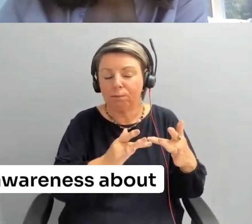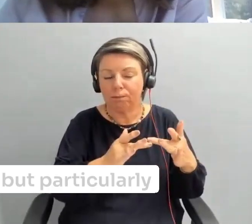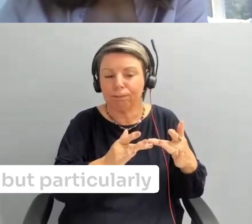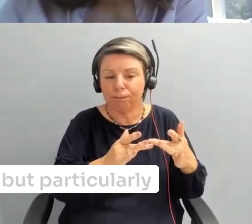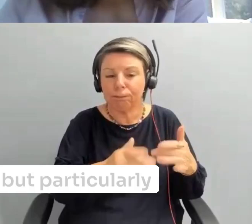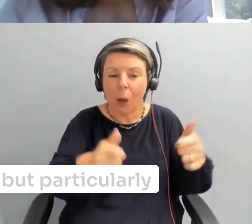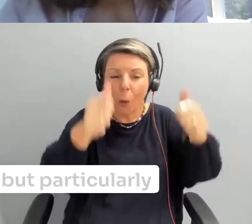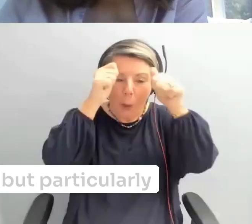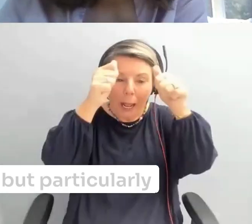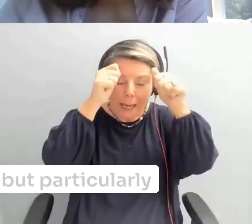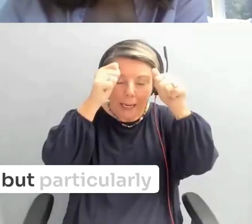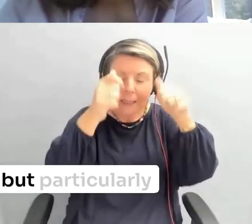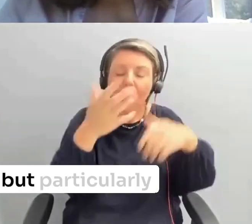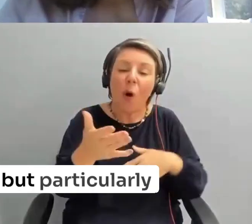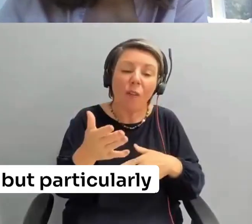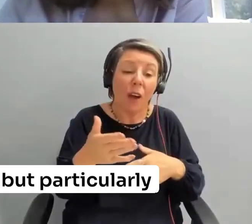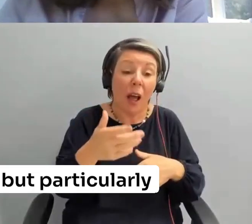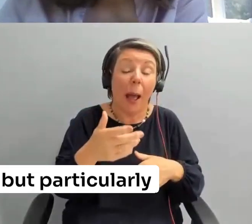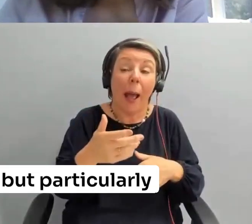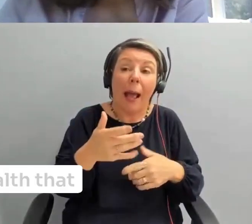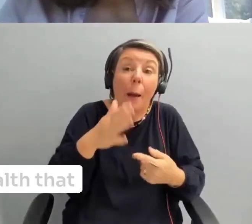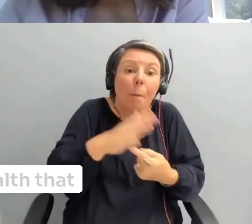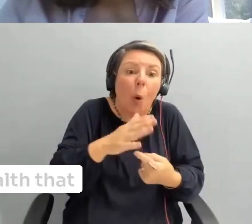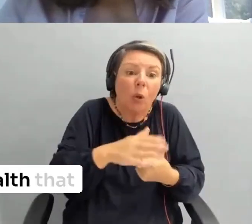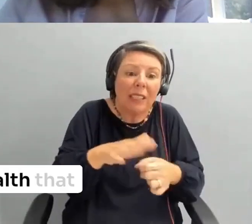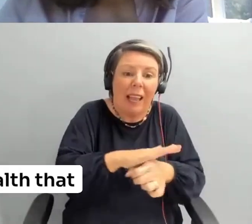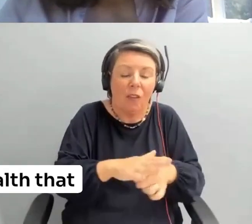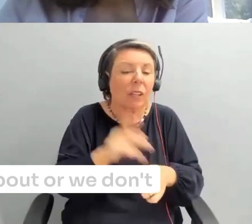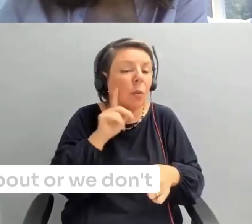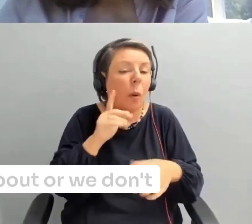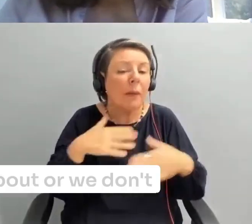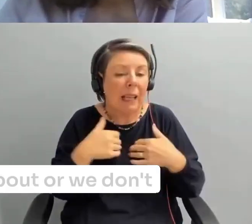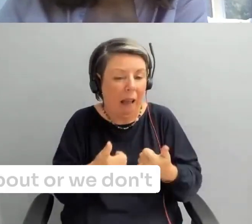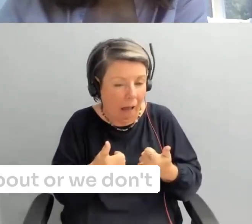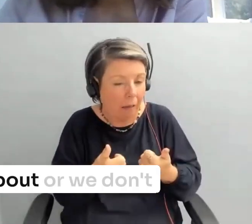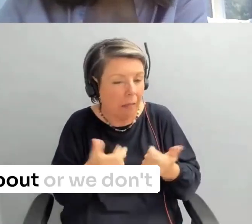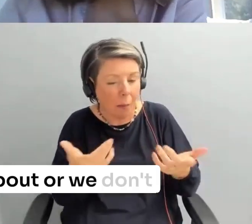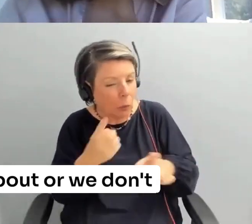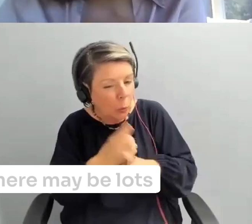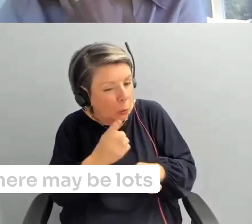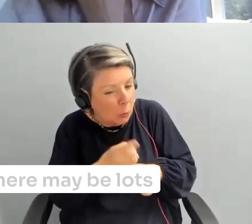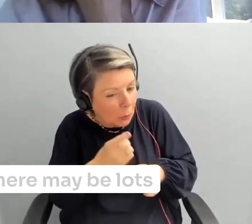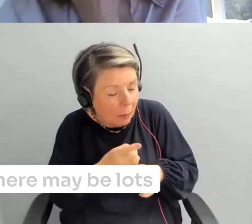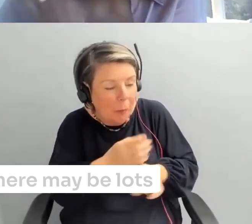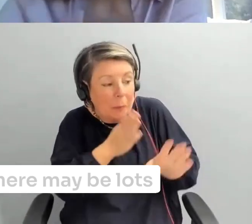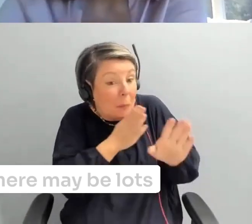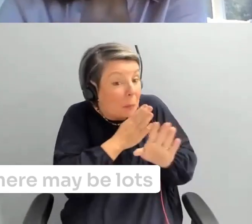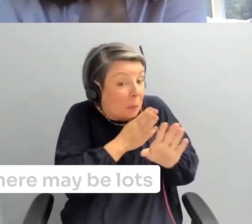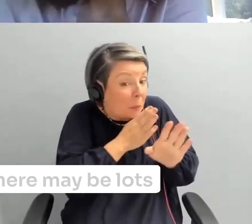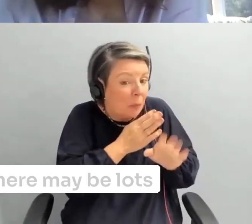about key areas of women's health, but particularly areas of women's health that maybe we just don't speak about or we don't speak about